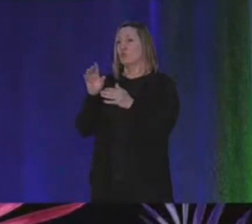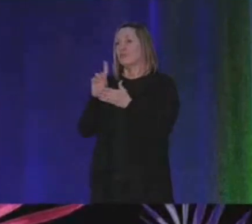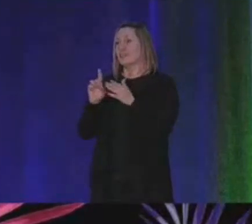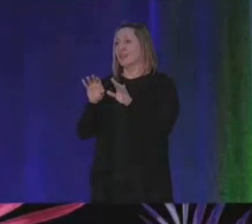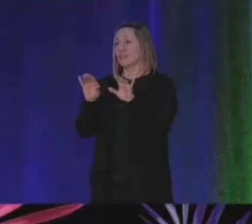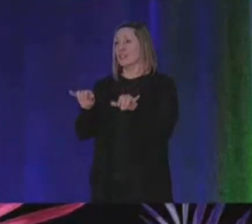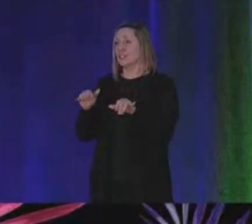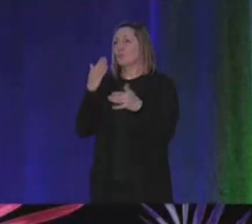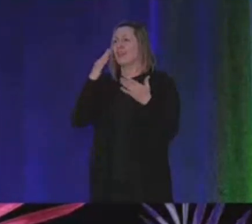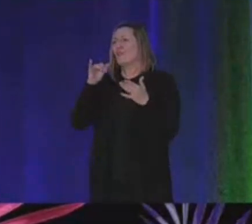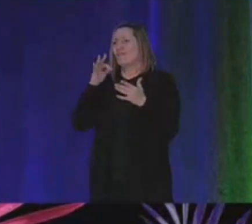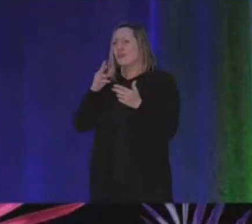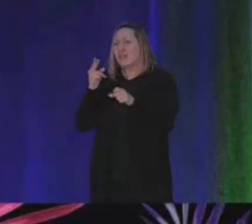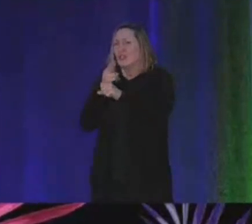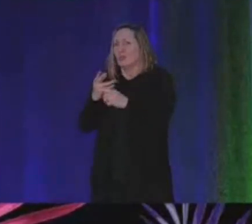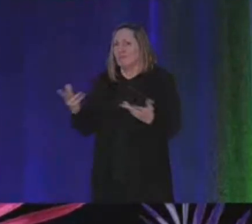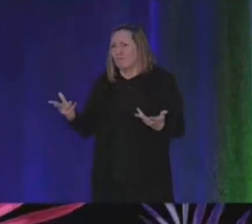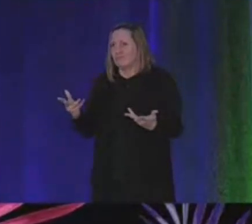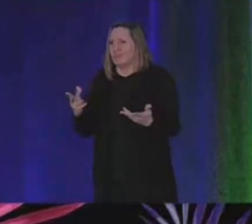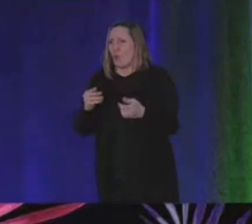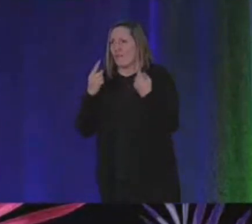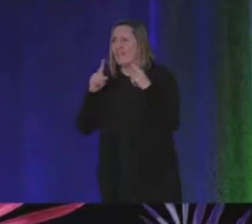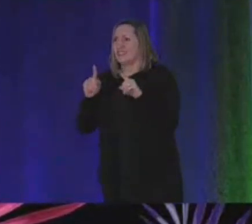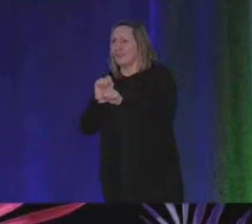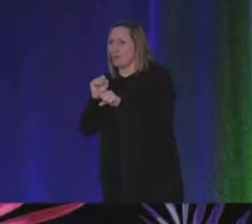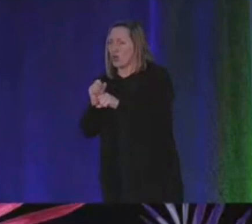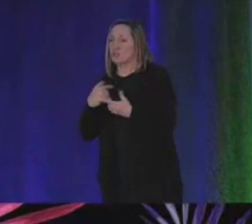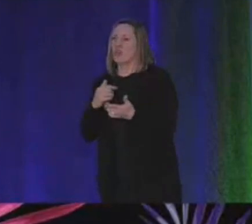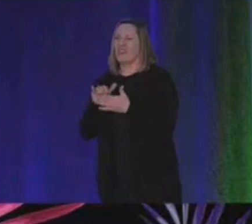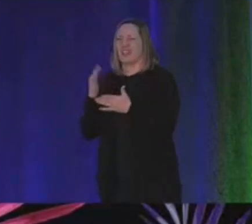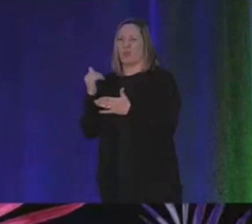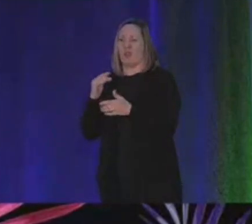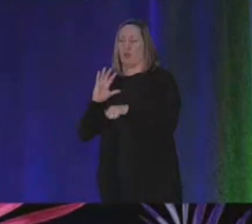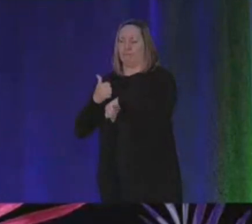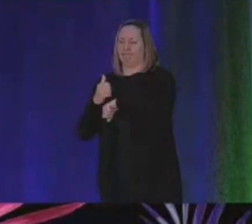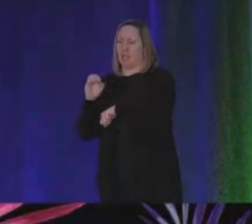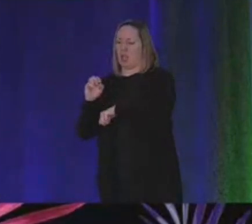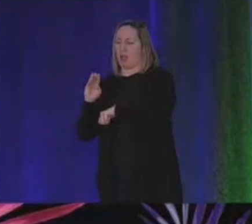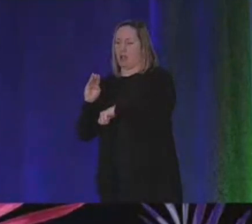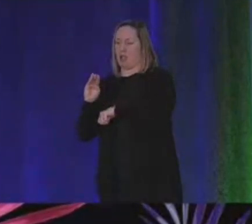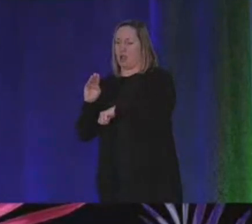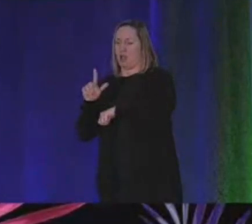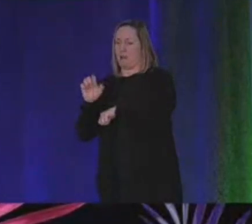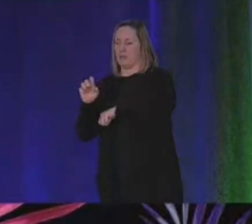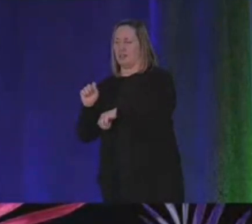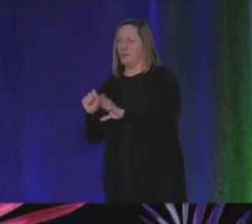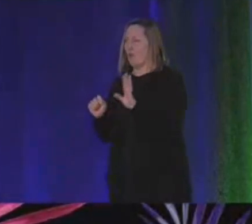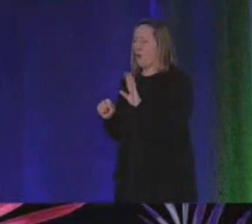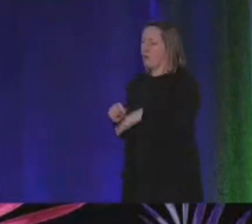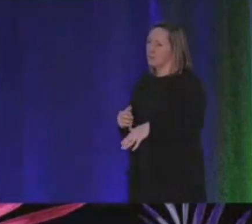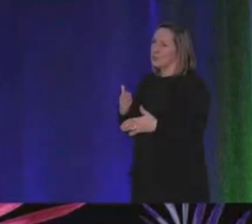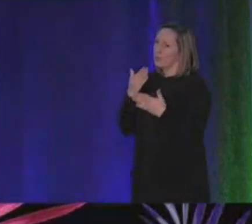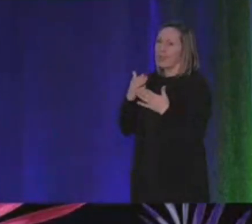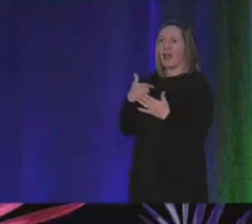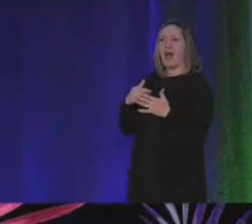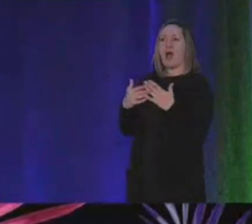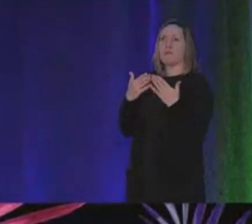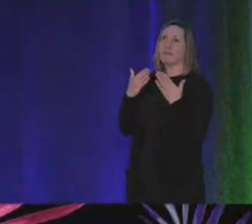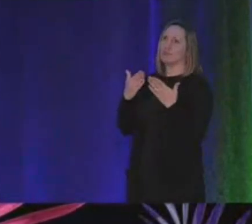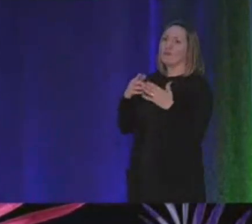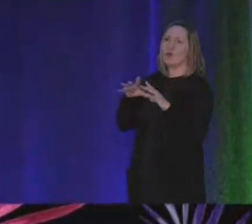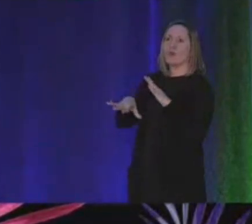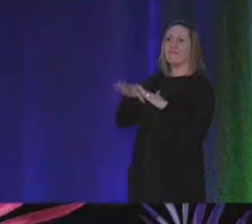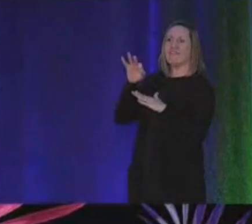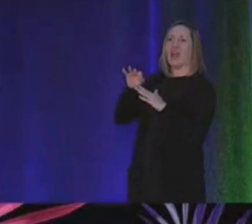effective. They don't know if they're being adopted. So those are reasons why we built Omlet. Gotcha. Yeah, I'm so glad I found a solution like Omlet right when we needed